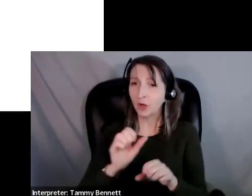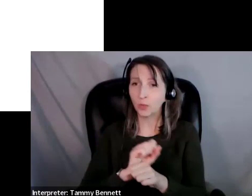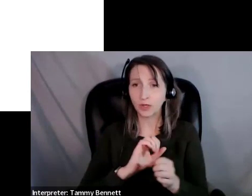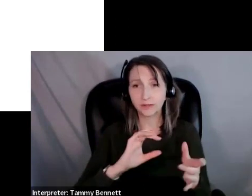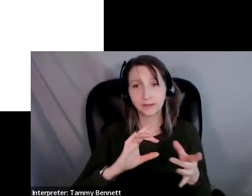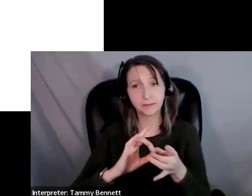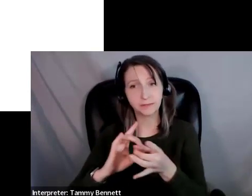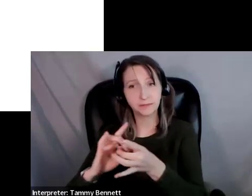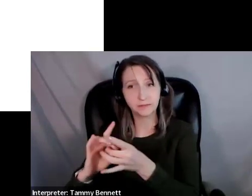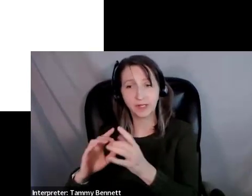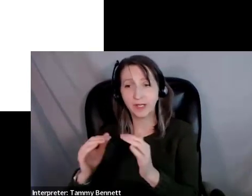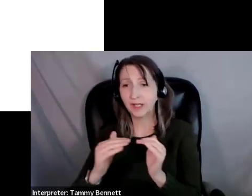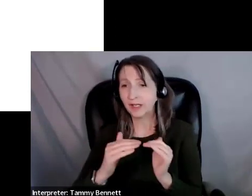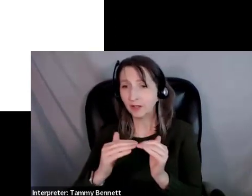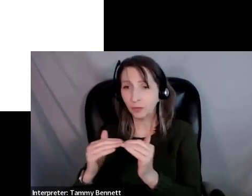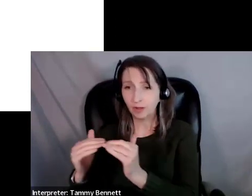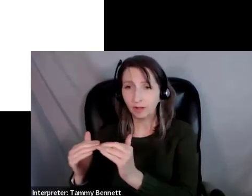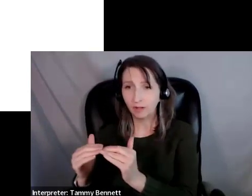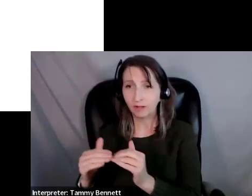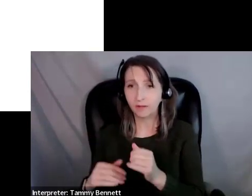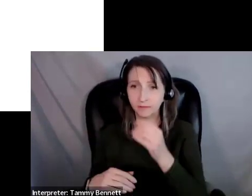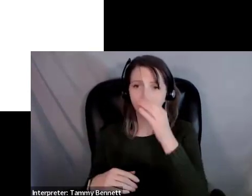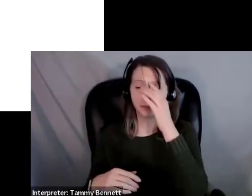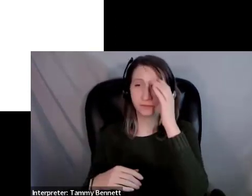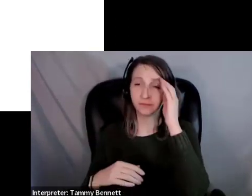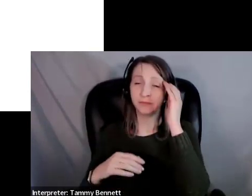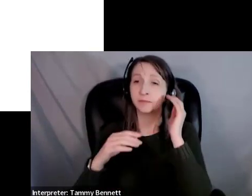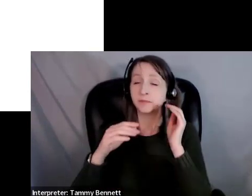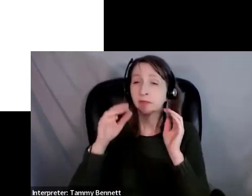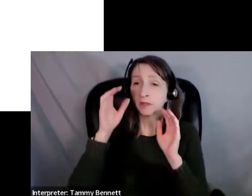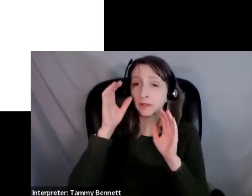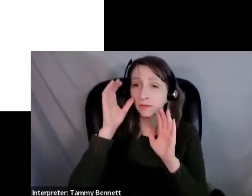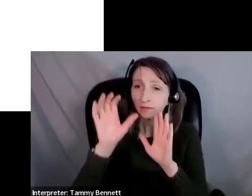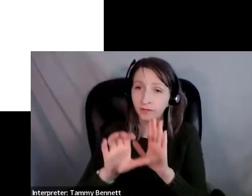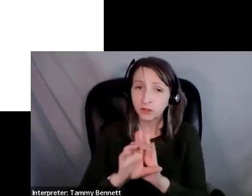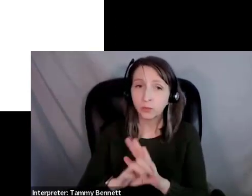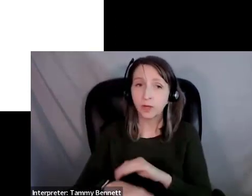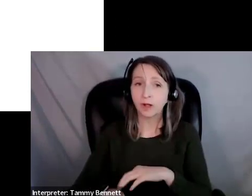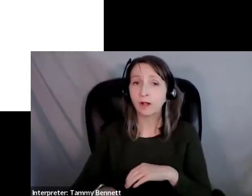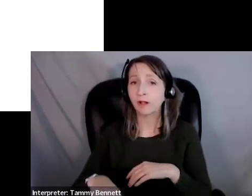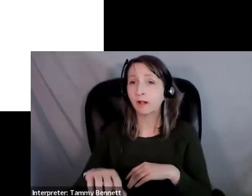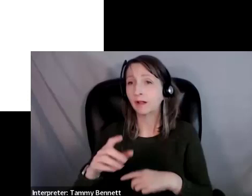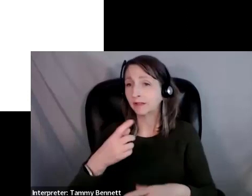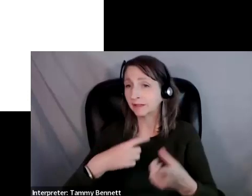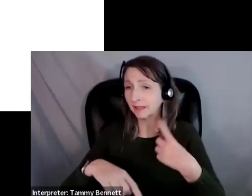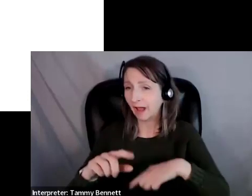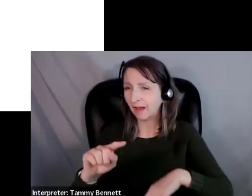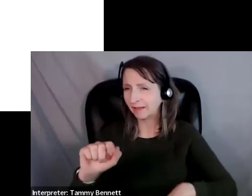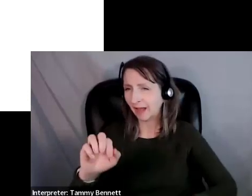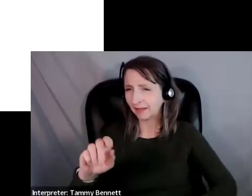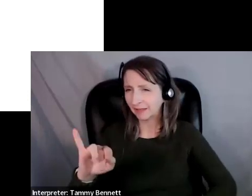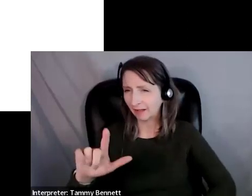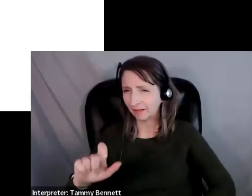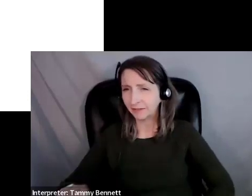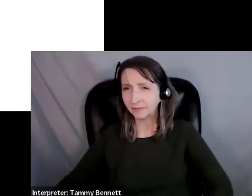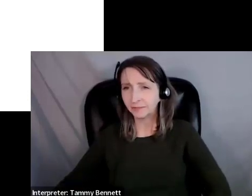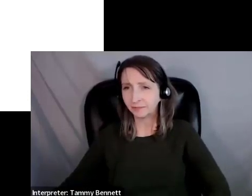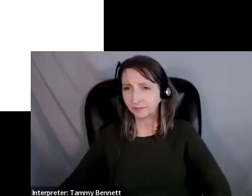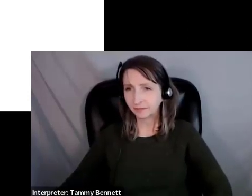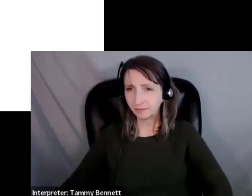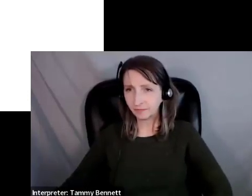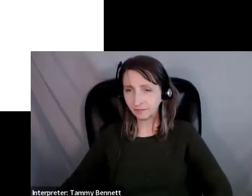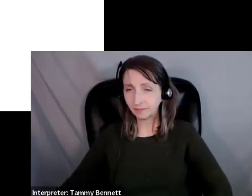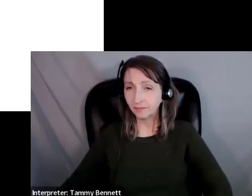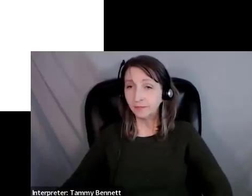working together to support one another with the visual and then the tactile with sign. And language is not just